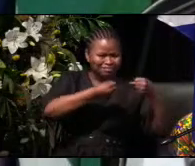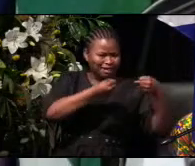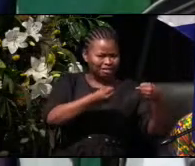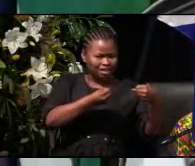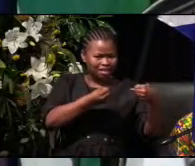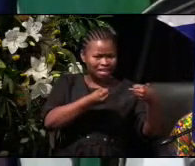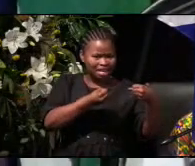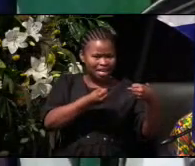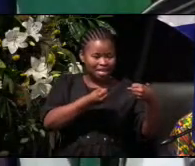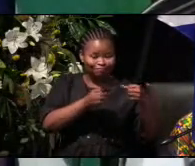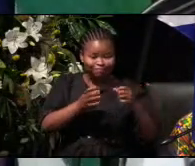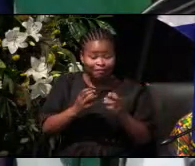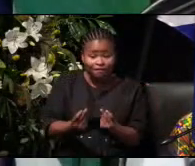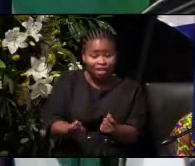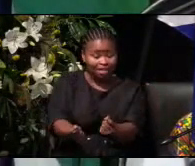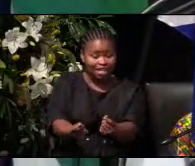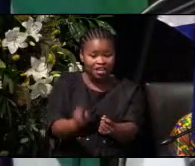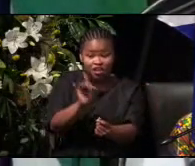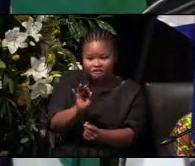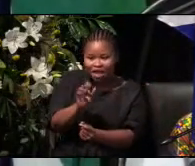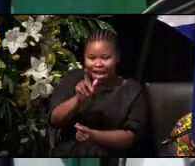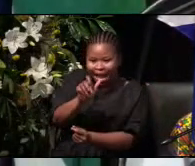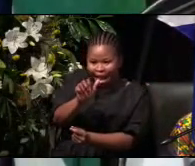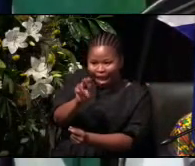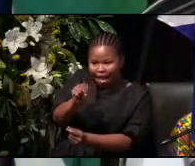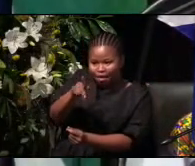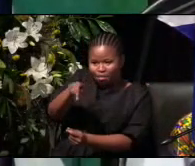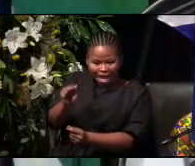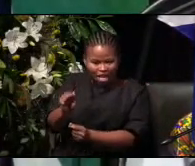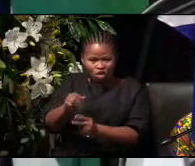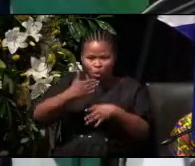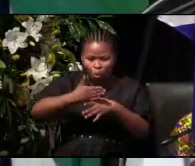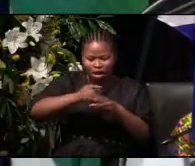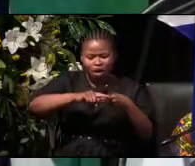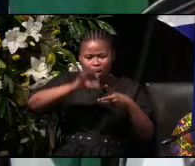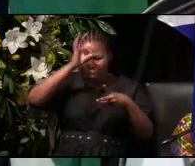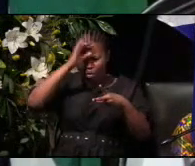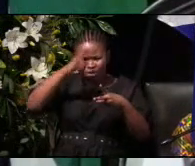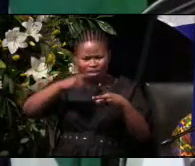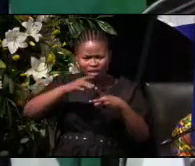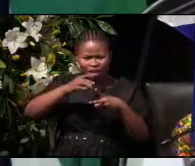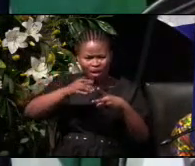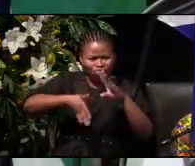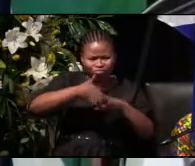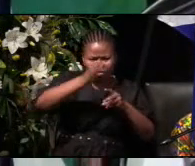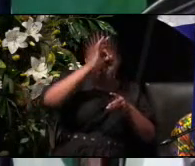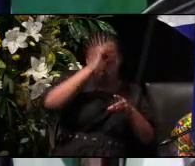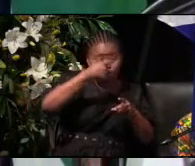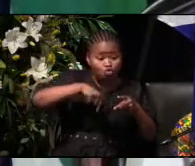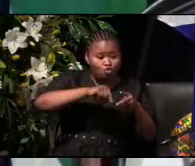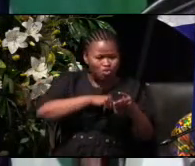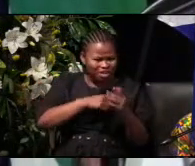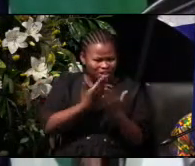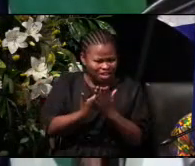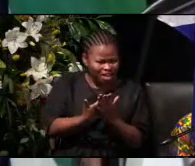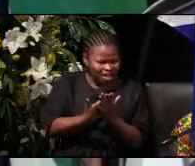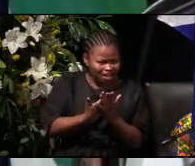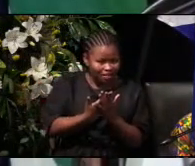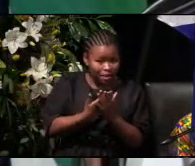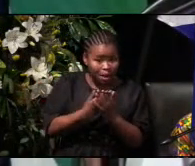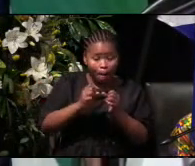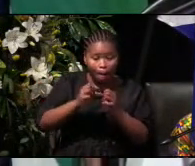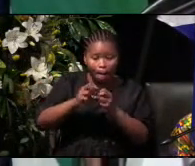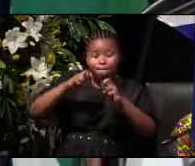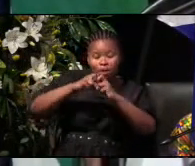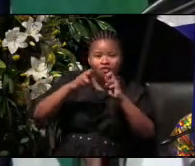strengthened urgently if NPA is not going to work if police are not going to work we are still going to be in